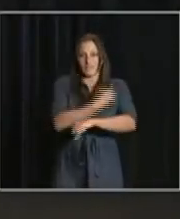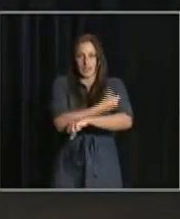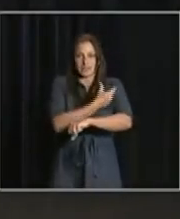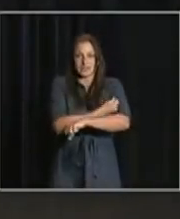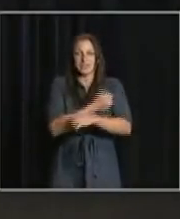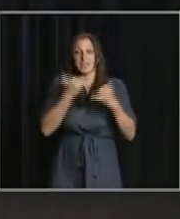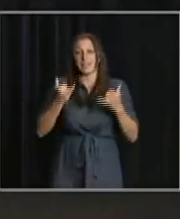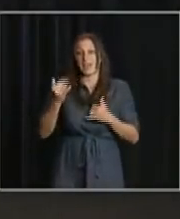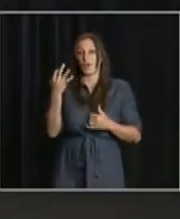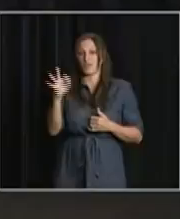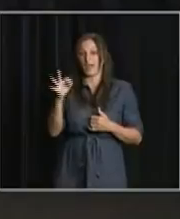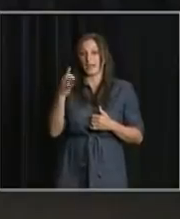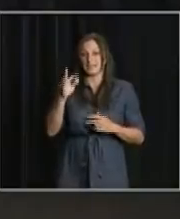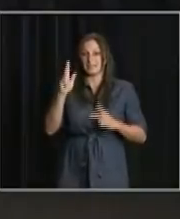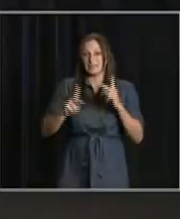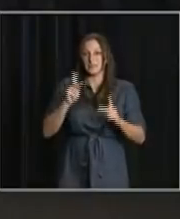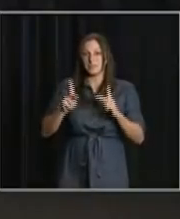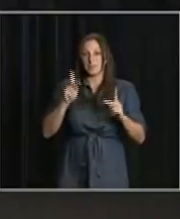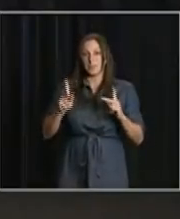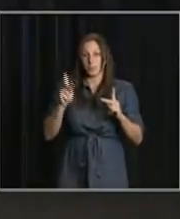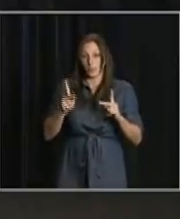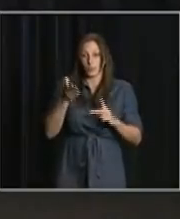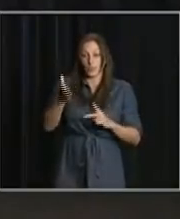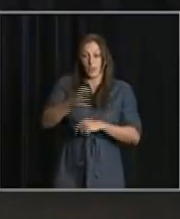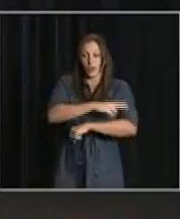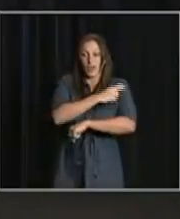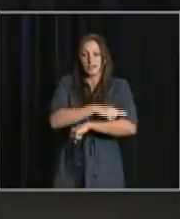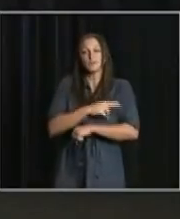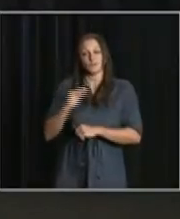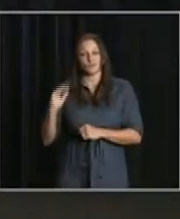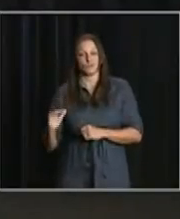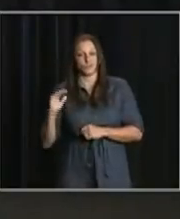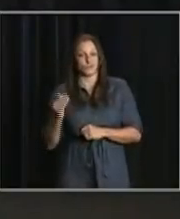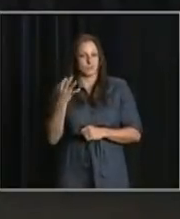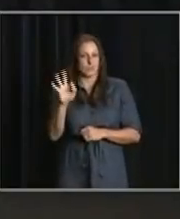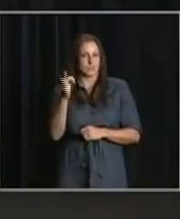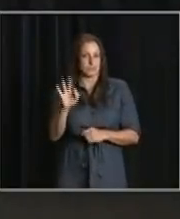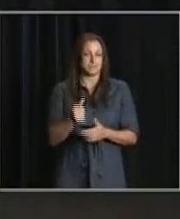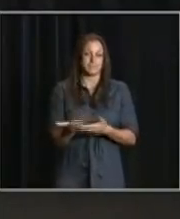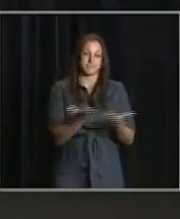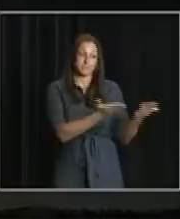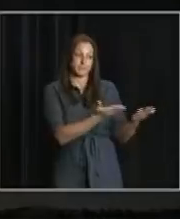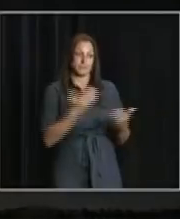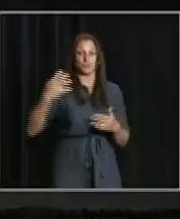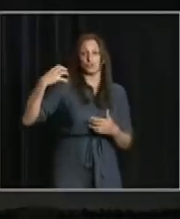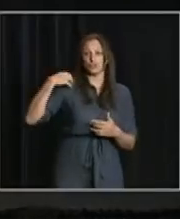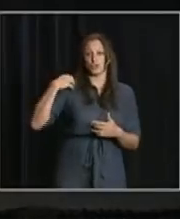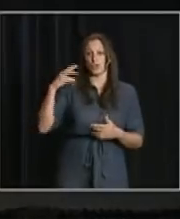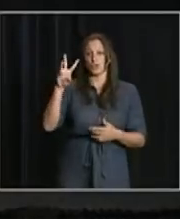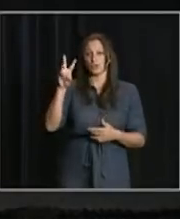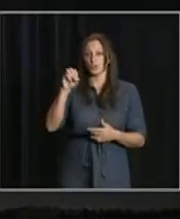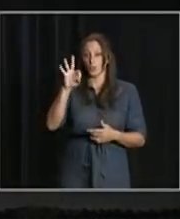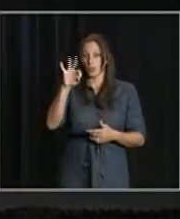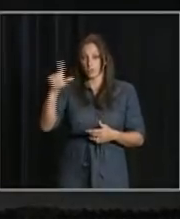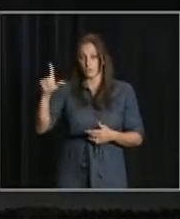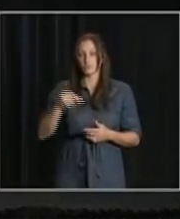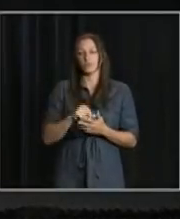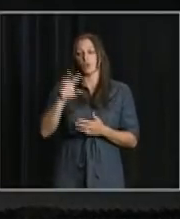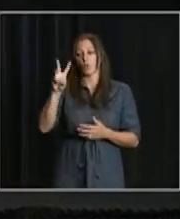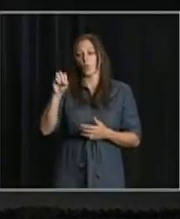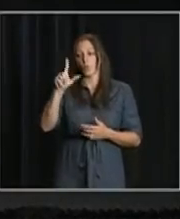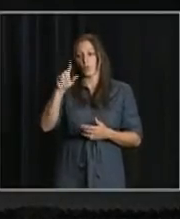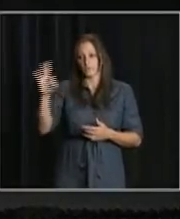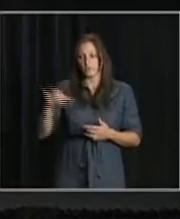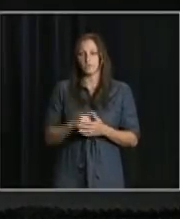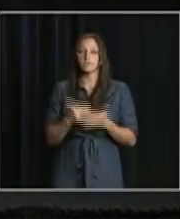local hospitals with COVID-19 are children. Let me turn it over now to Judge Wolf. Well, a lot of the numbers are moving in the right direction, but the